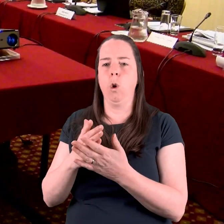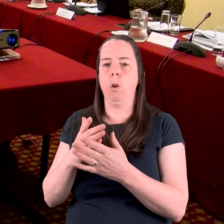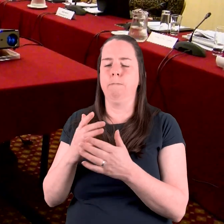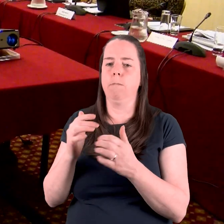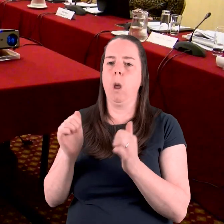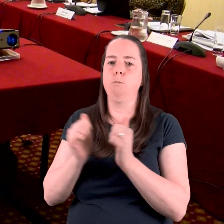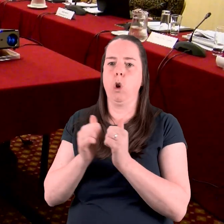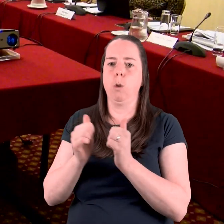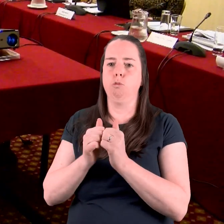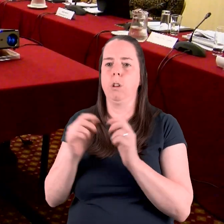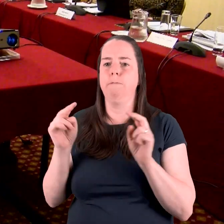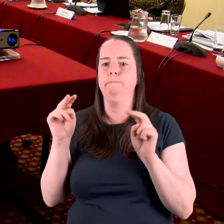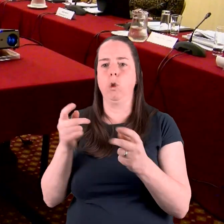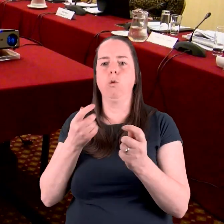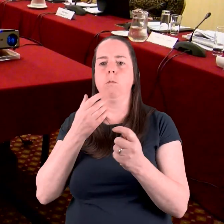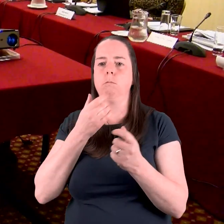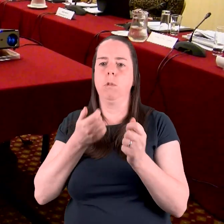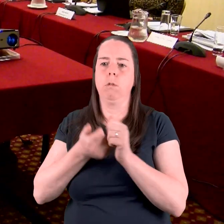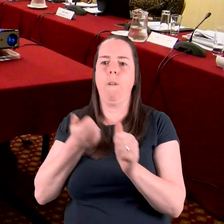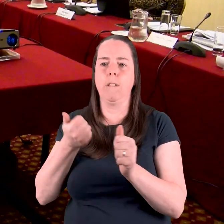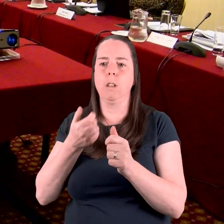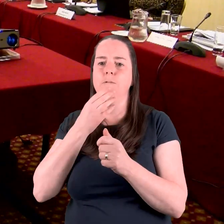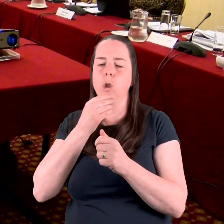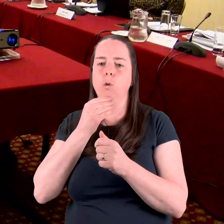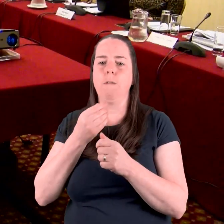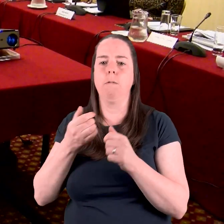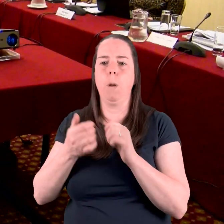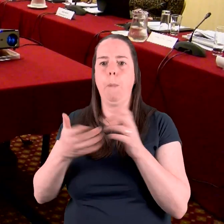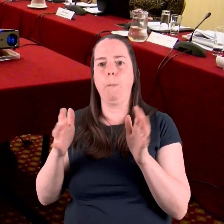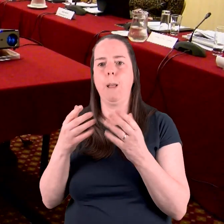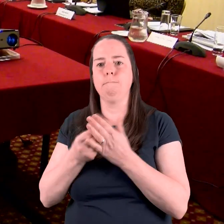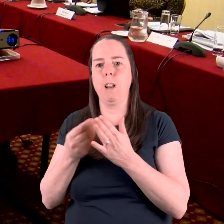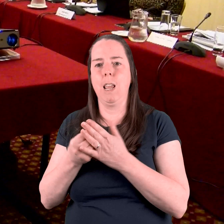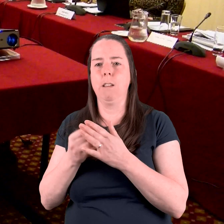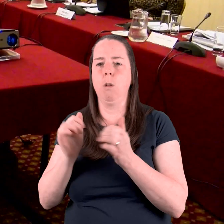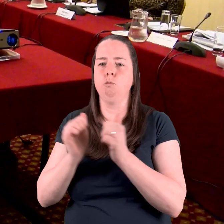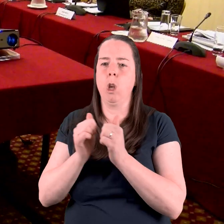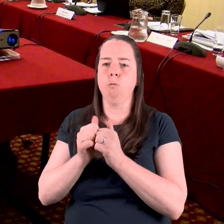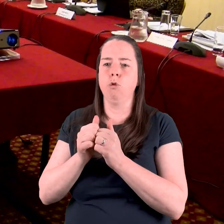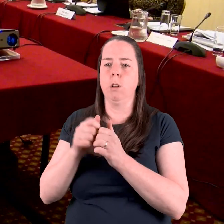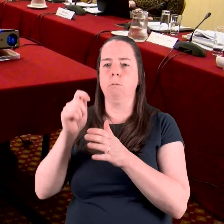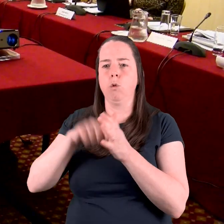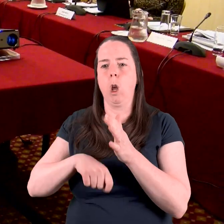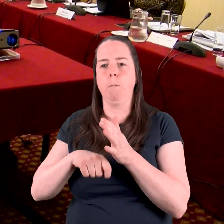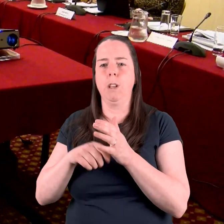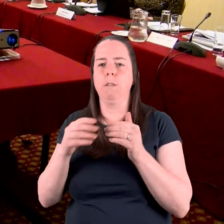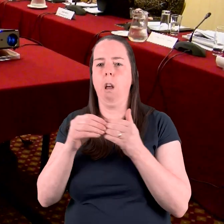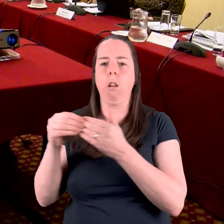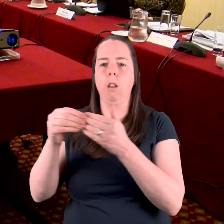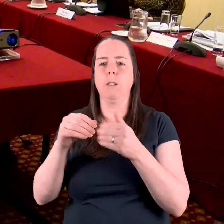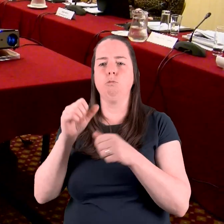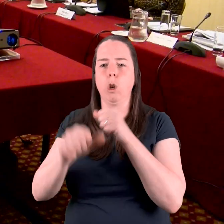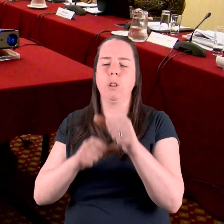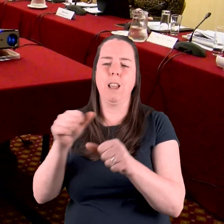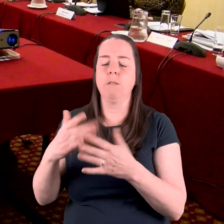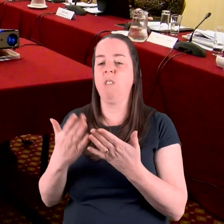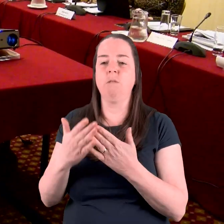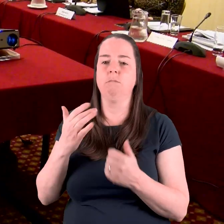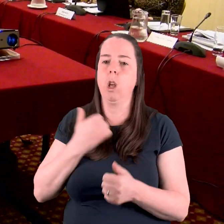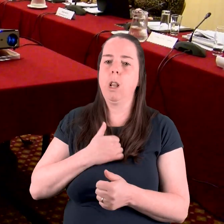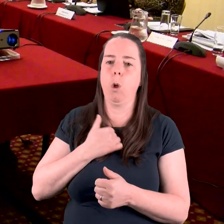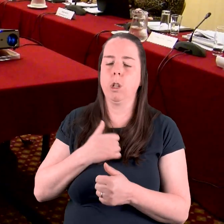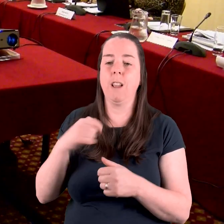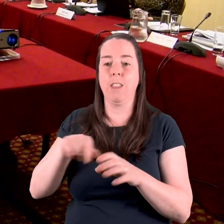but ensure that we keep to the appropriate governance for the use of public money, and that we are following all the appropriate procurement guidelines and